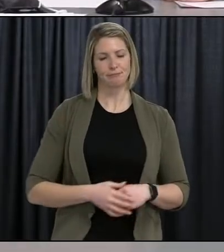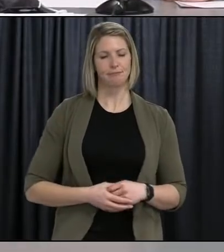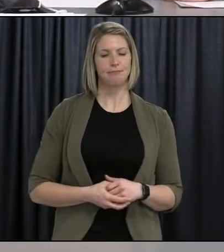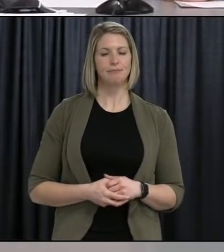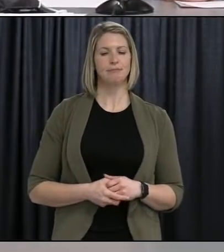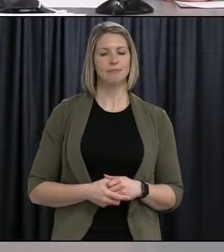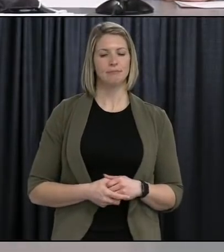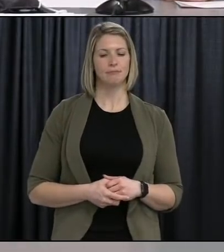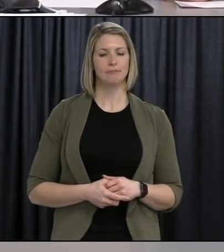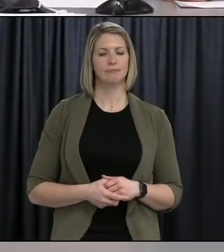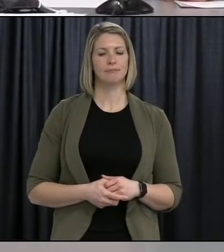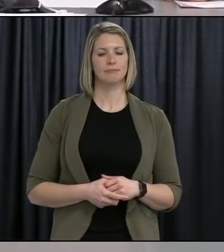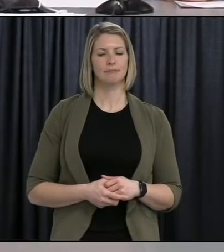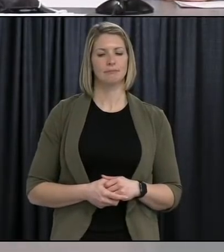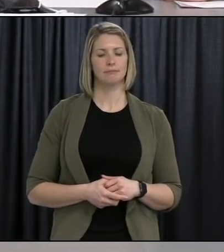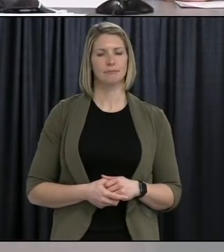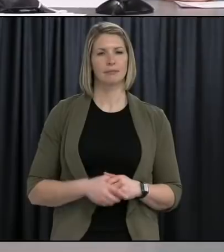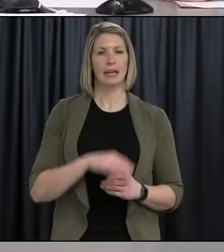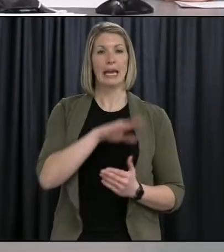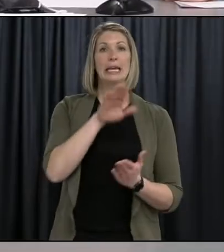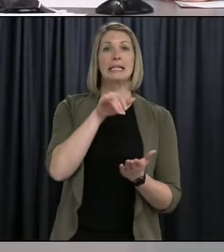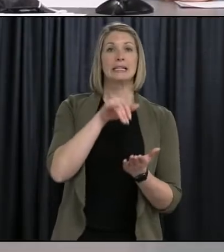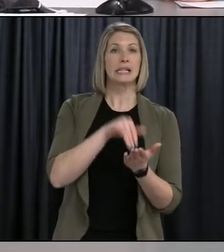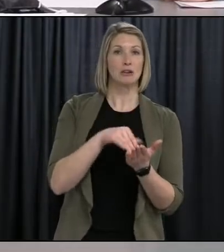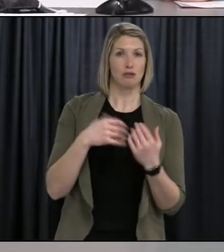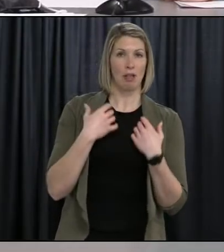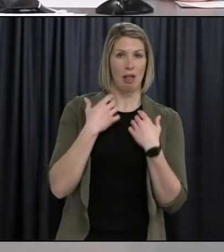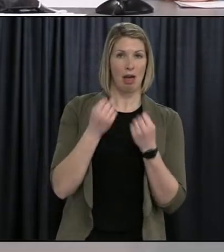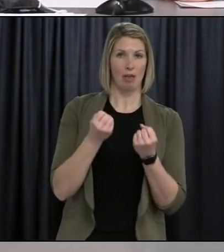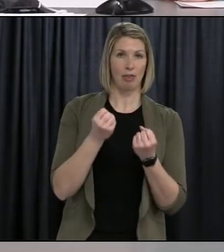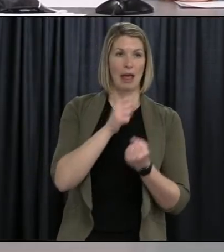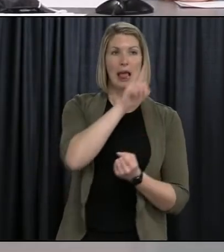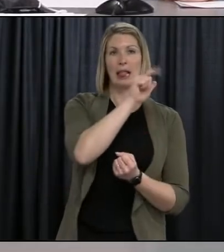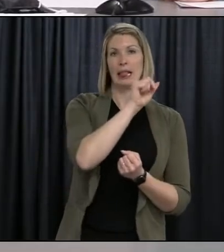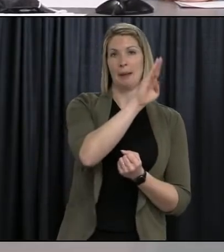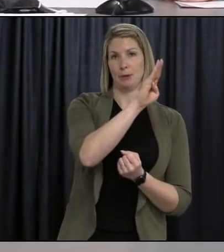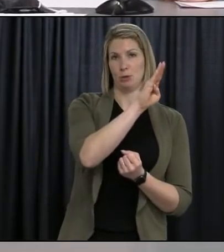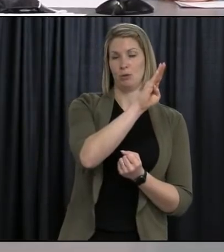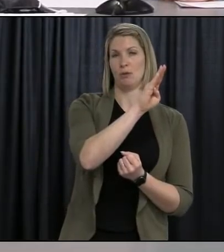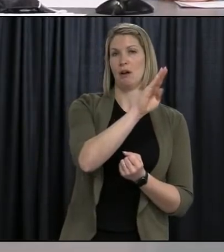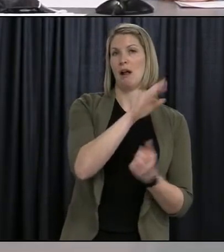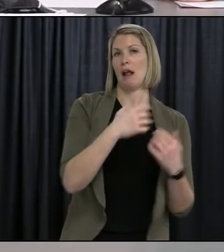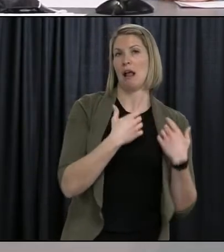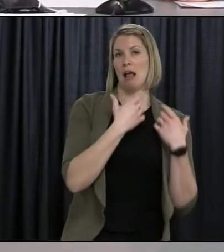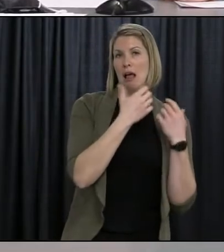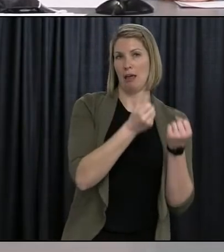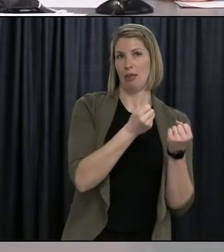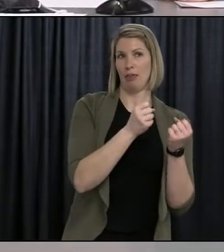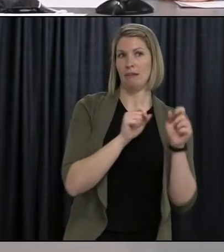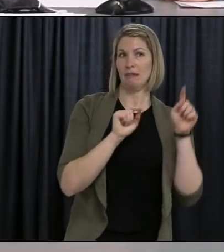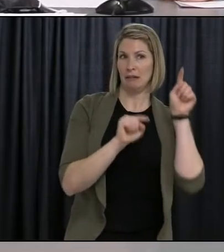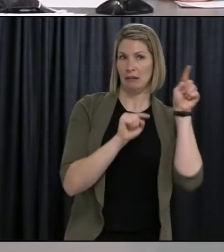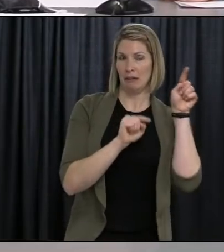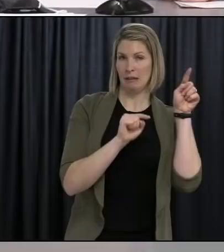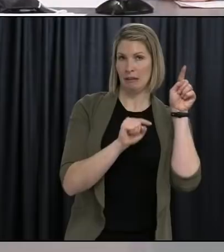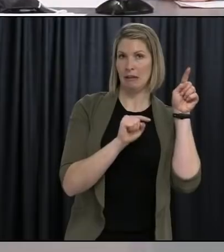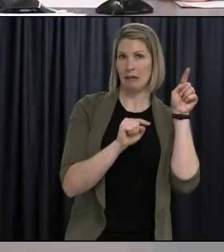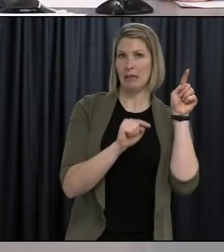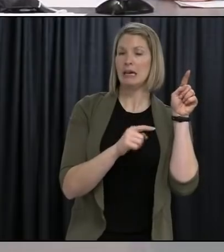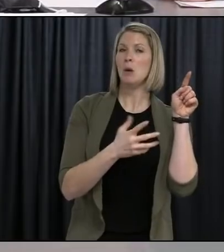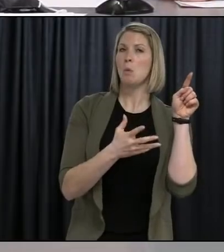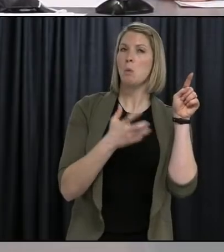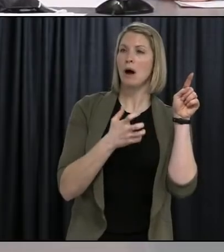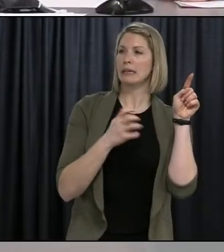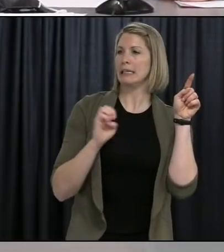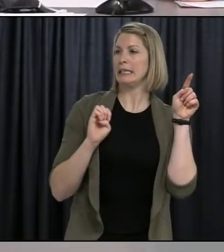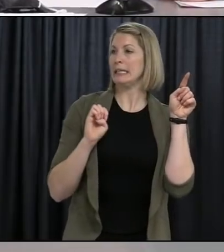Thank you. Central Health and Labrador Grenfell Health are asking those who have been to the St. John's metro region to be tested for